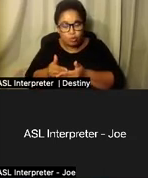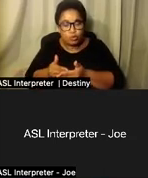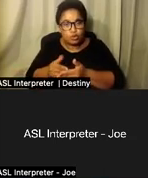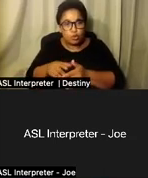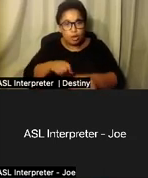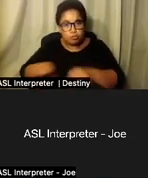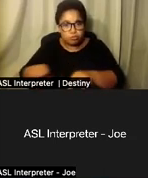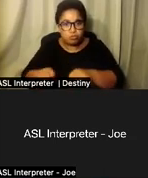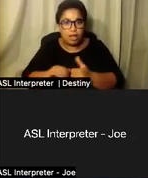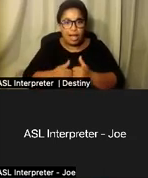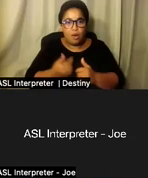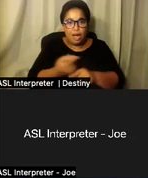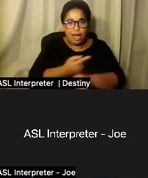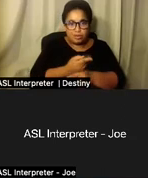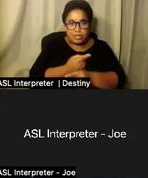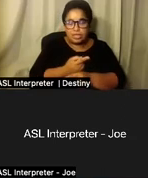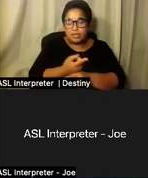and you have